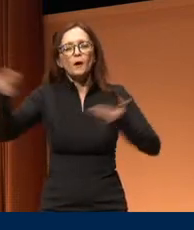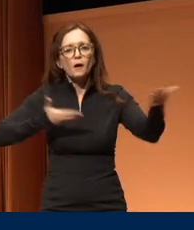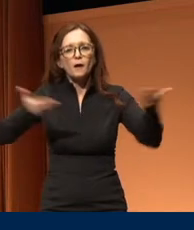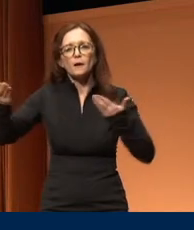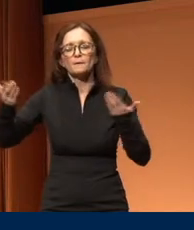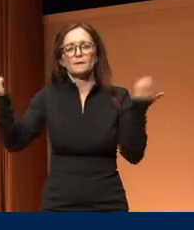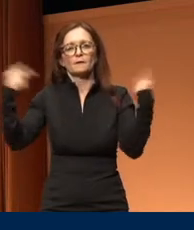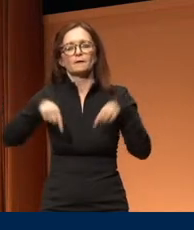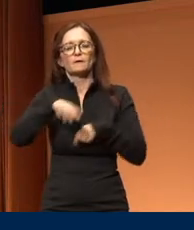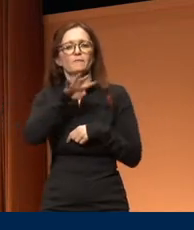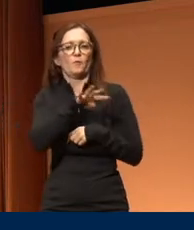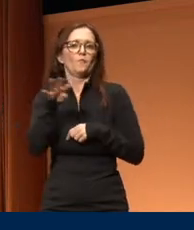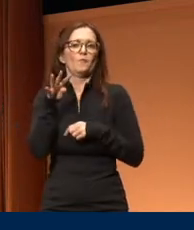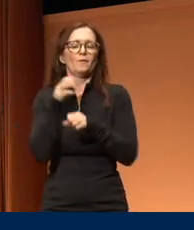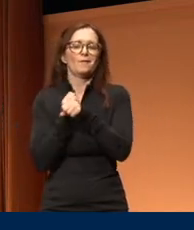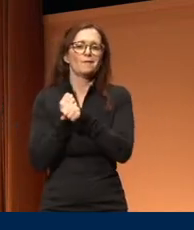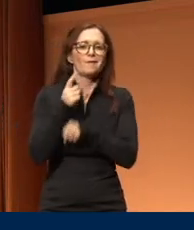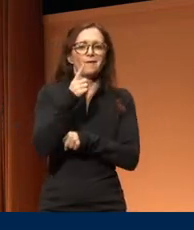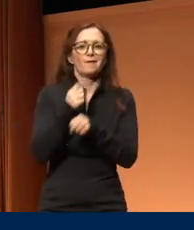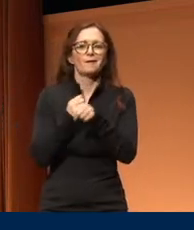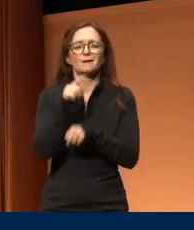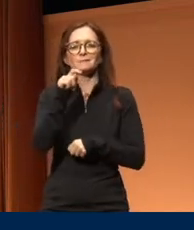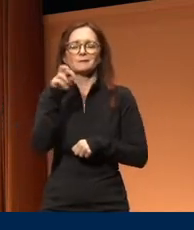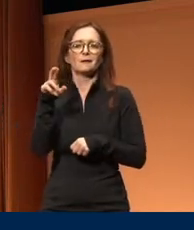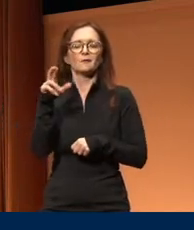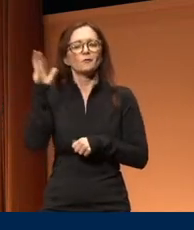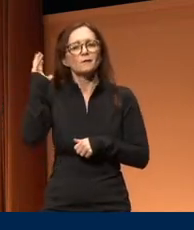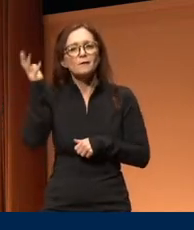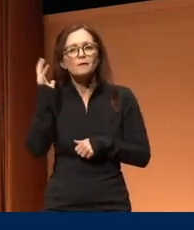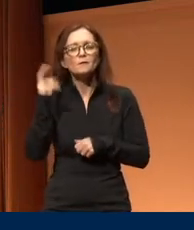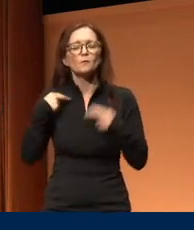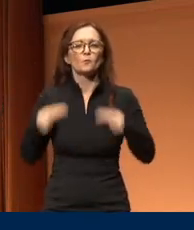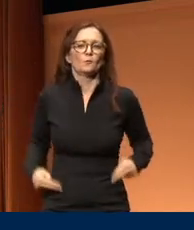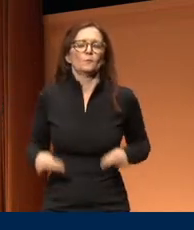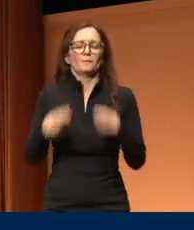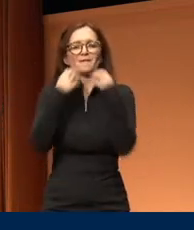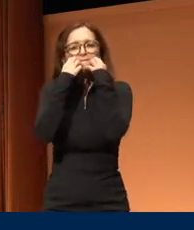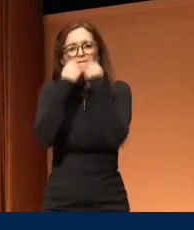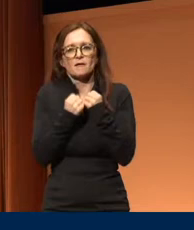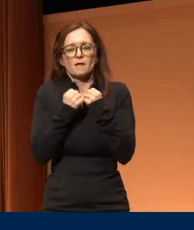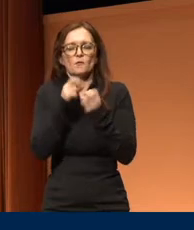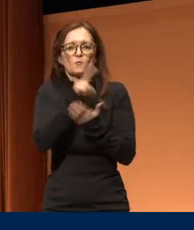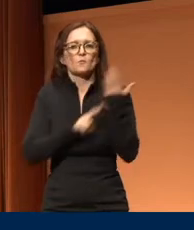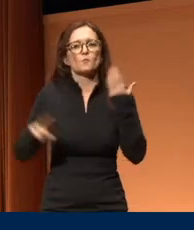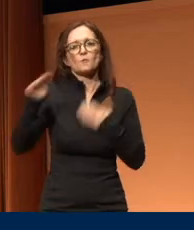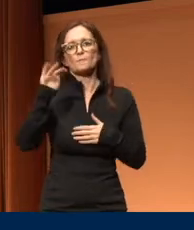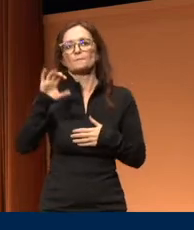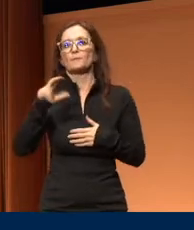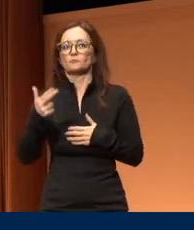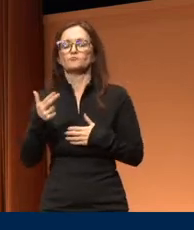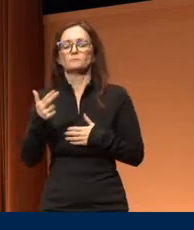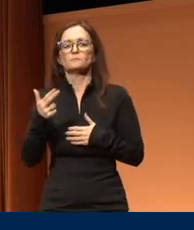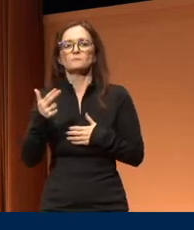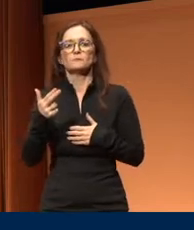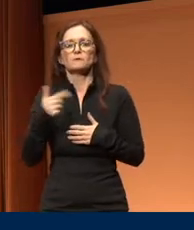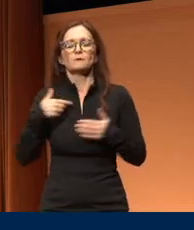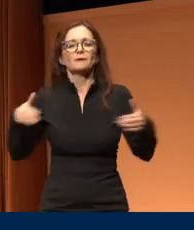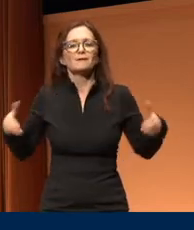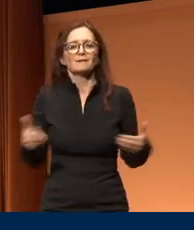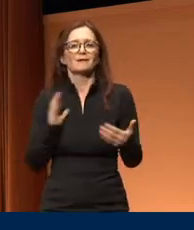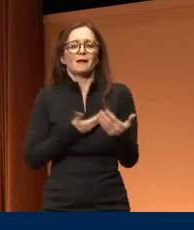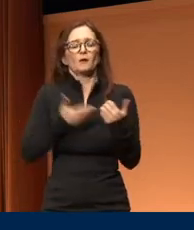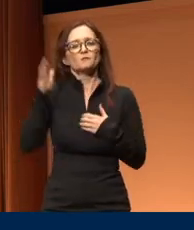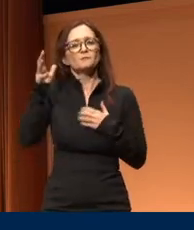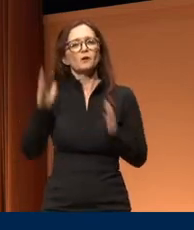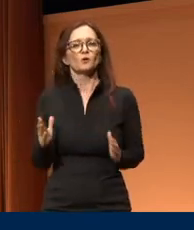to the 44th Annual Tanner Lecture on Human Values at the University of Michigan. I'll introduce our speaker